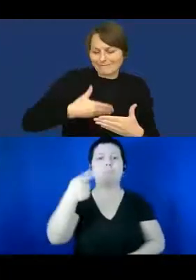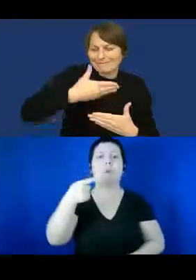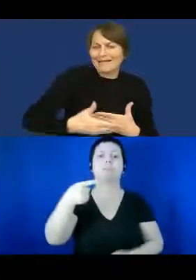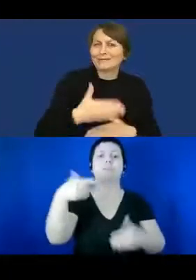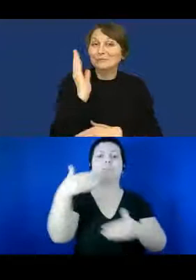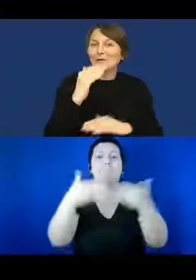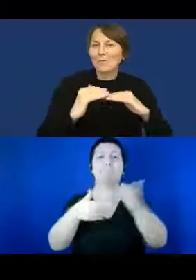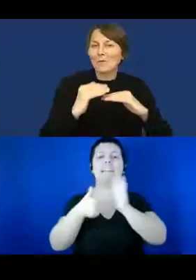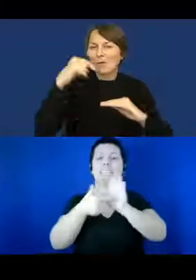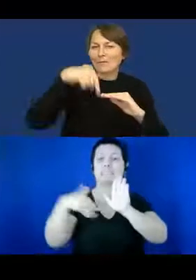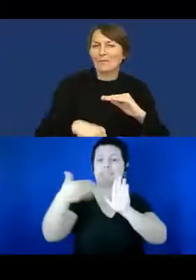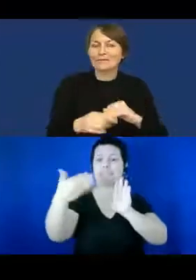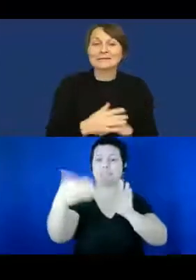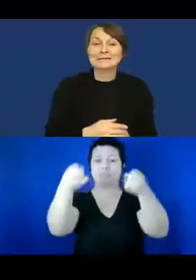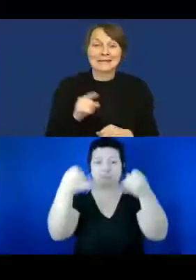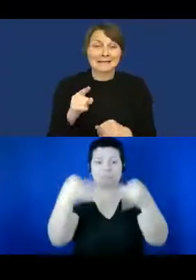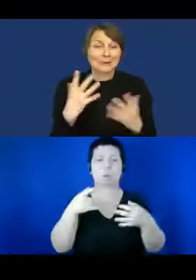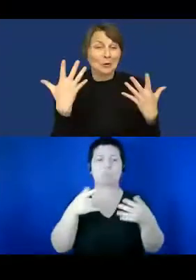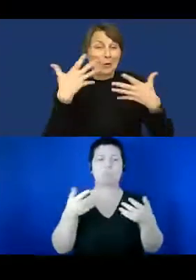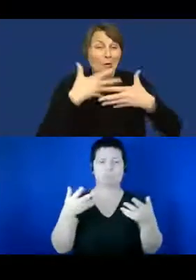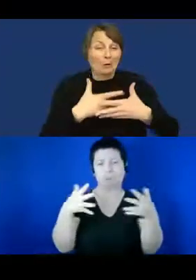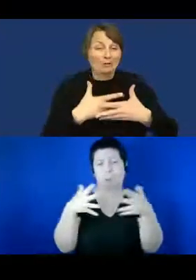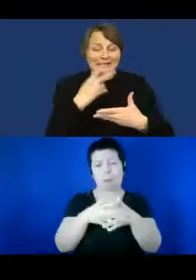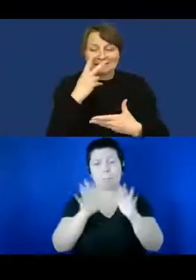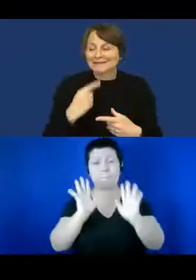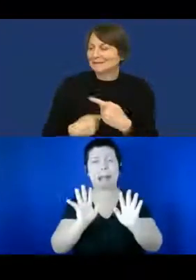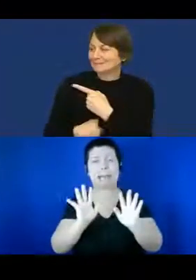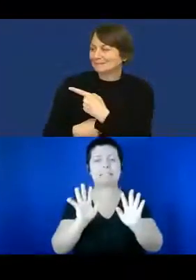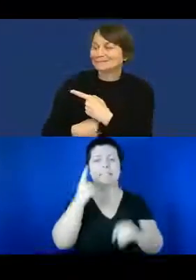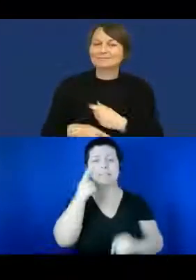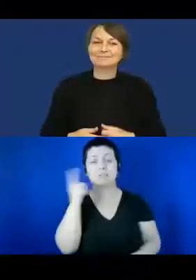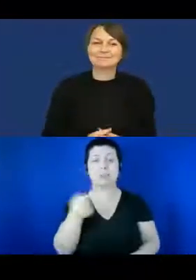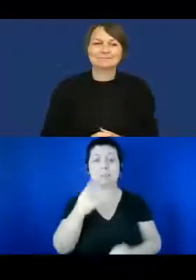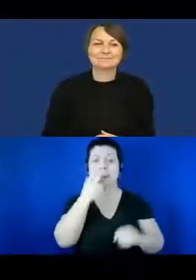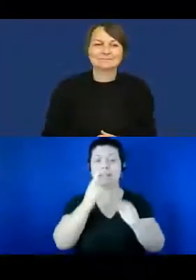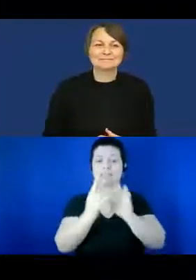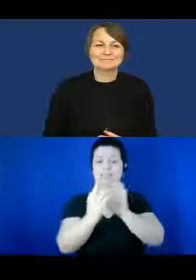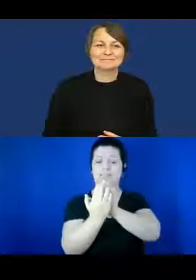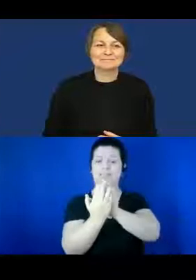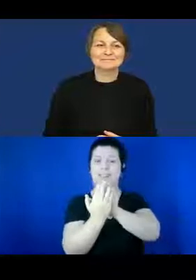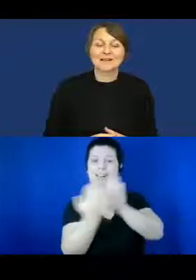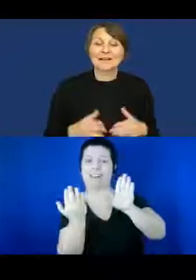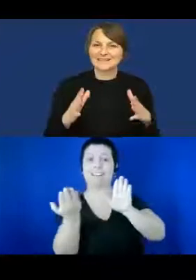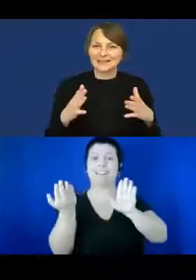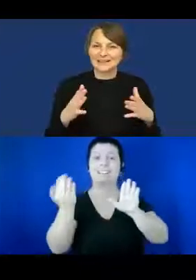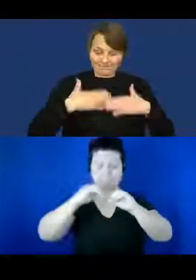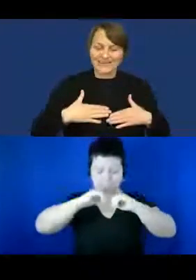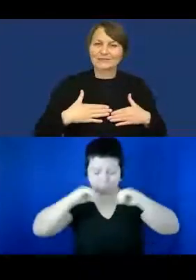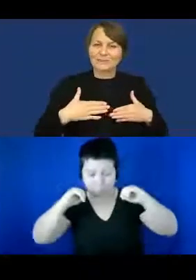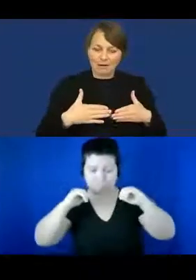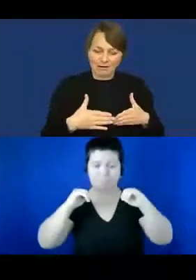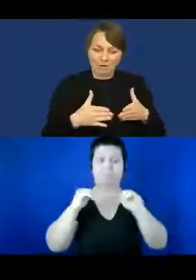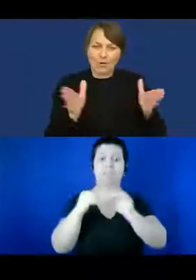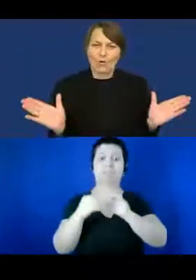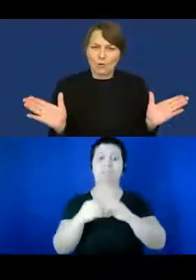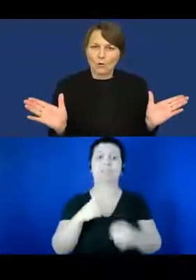It is a complicated diagram. What you see, basically the vest as if it had been opened out. On the left-hand side, you see the front of the